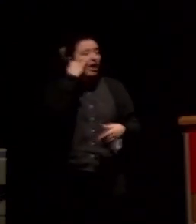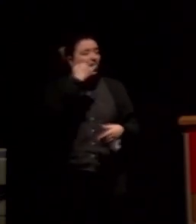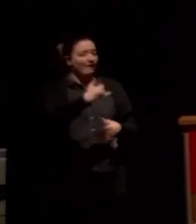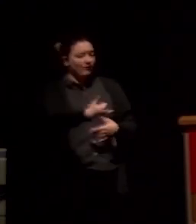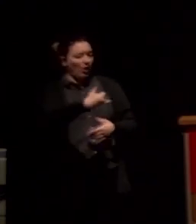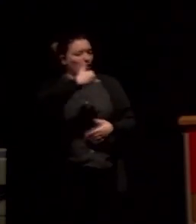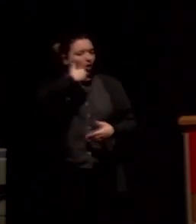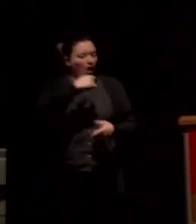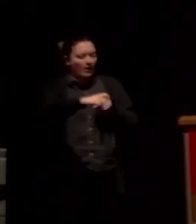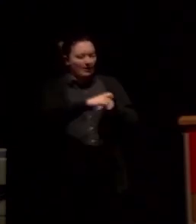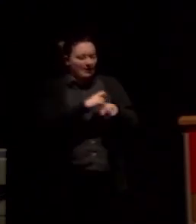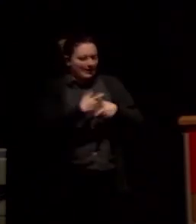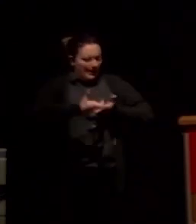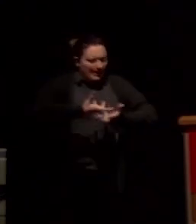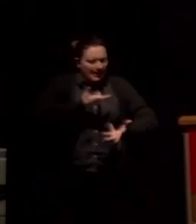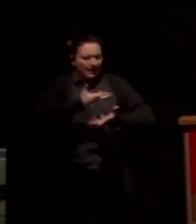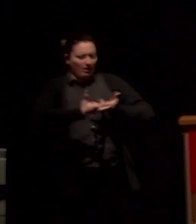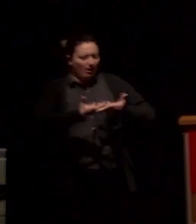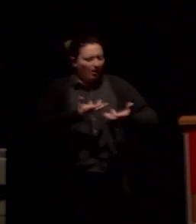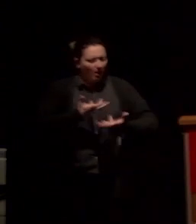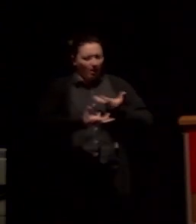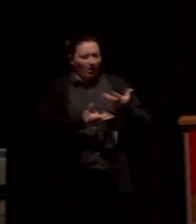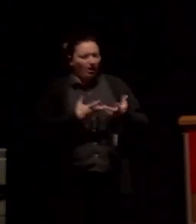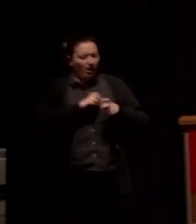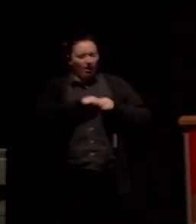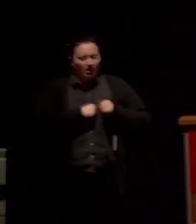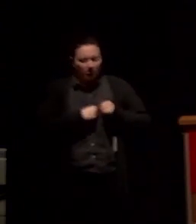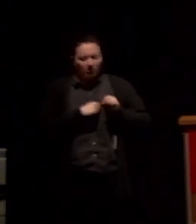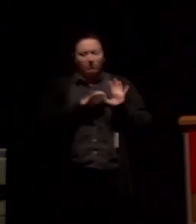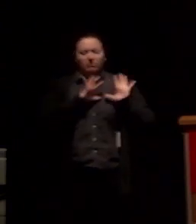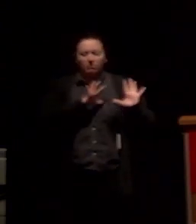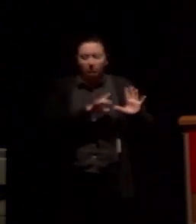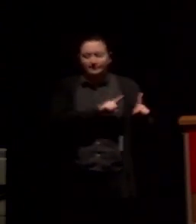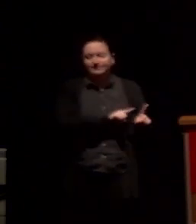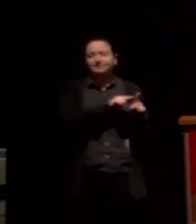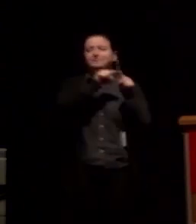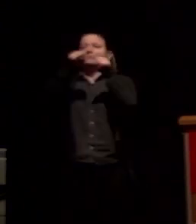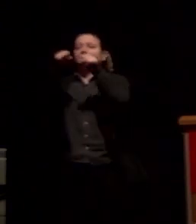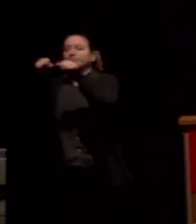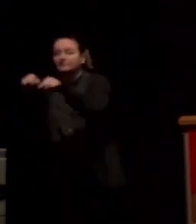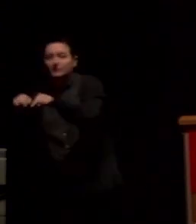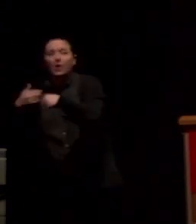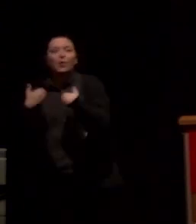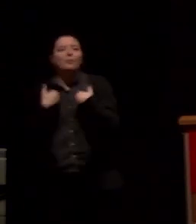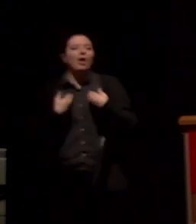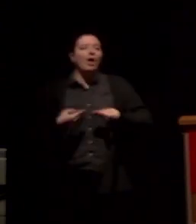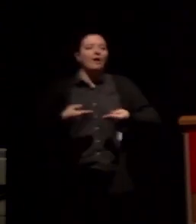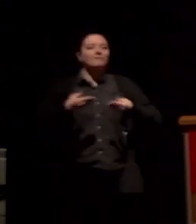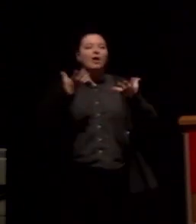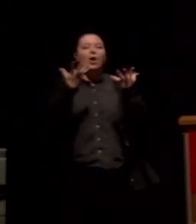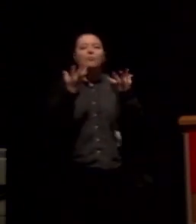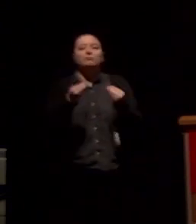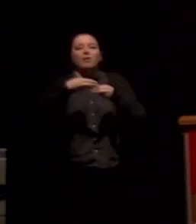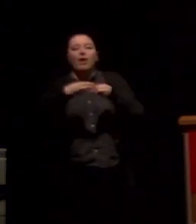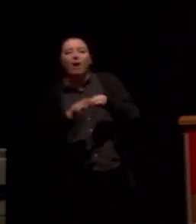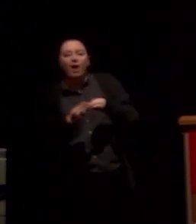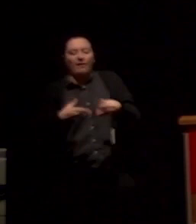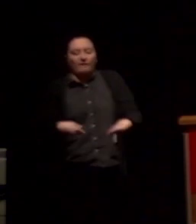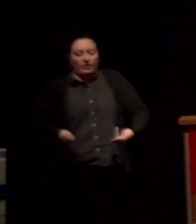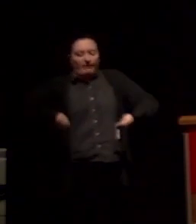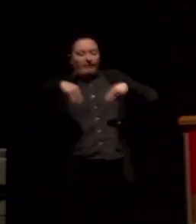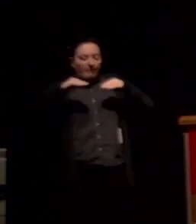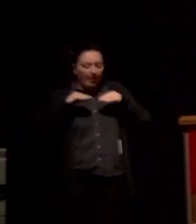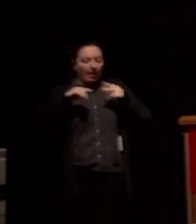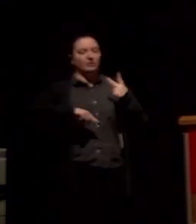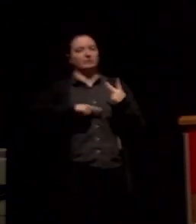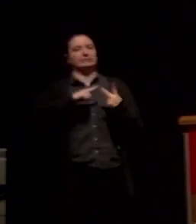fountain. We have weighted blankets. We have sad lights that people can take. You know, adult coloring, everything that you can think of is in that little